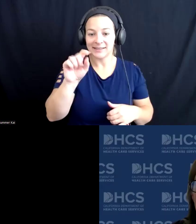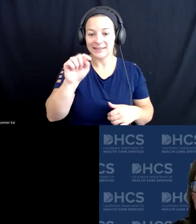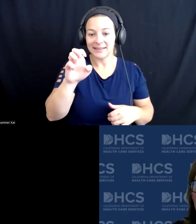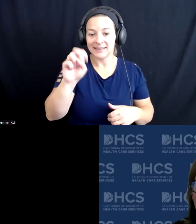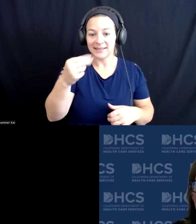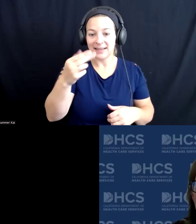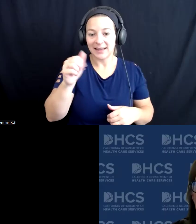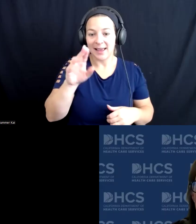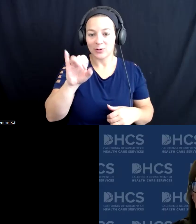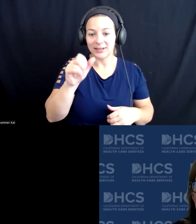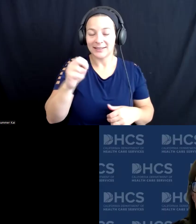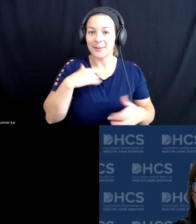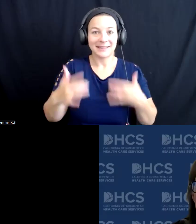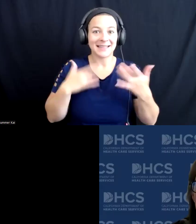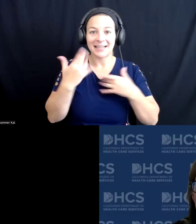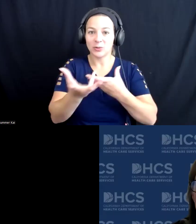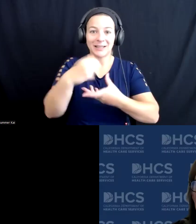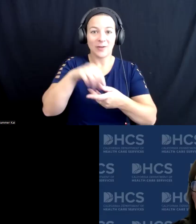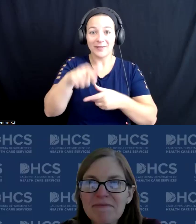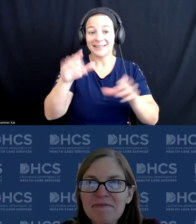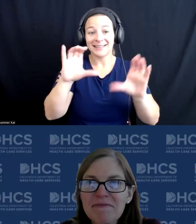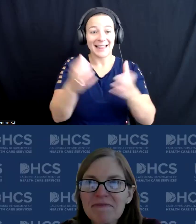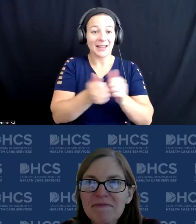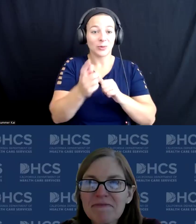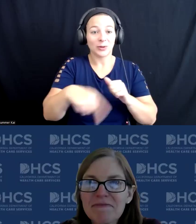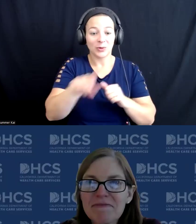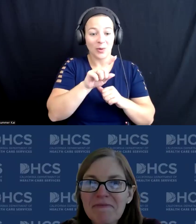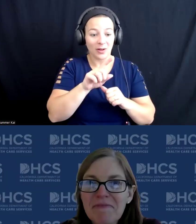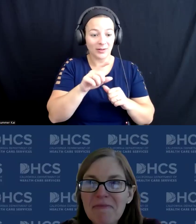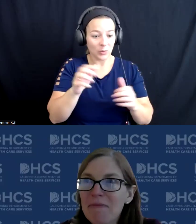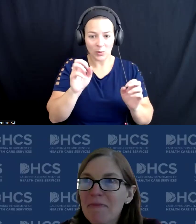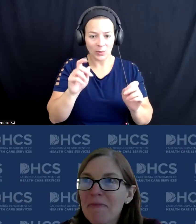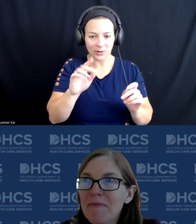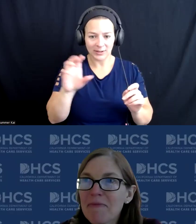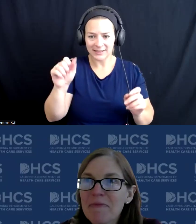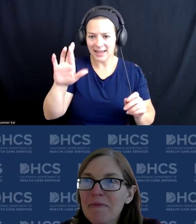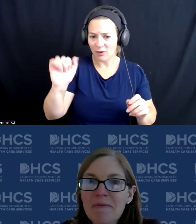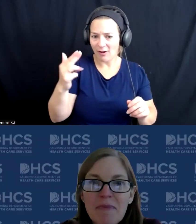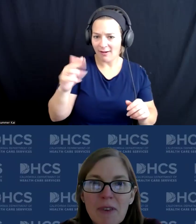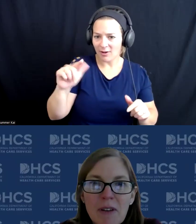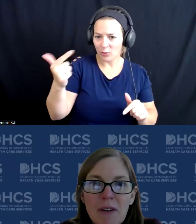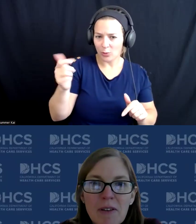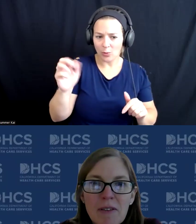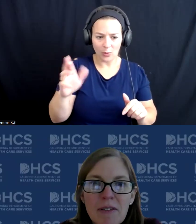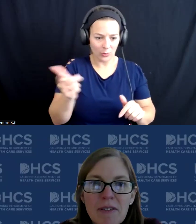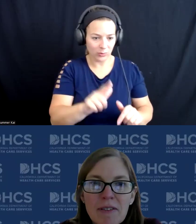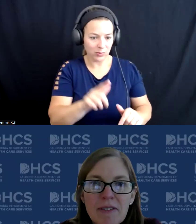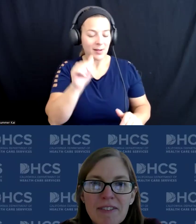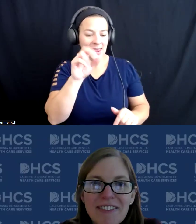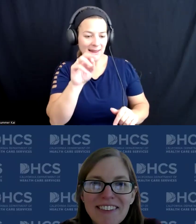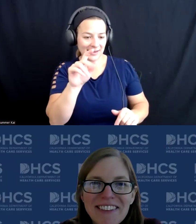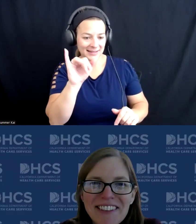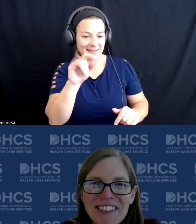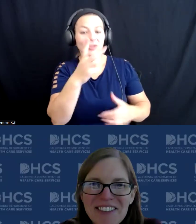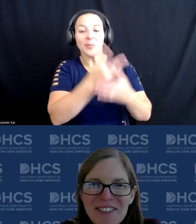this master class along with all of you. Do I turn it over to Sarah Steenhausen and Anastasia